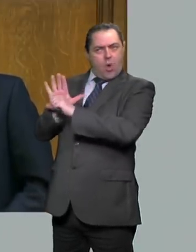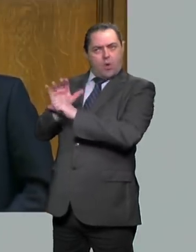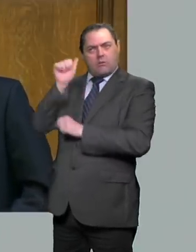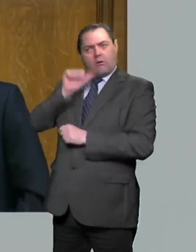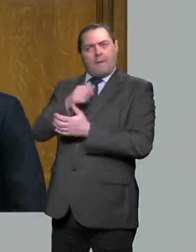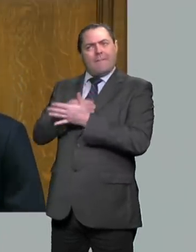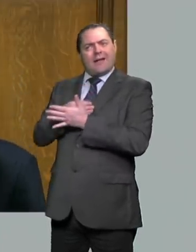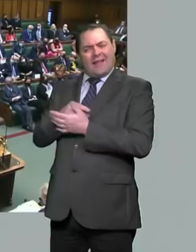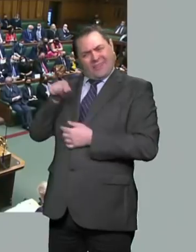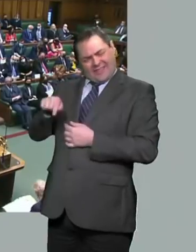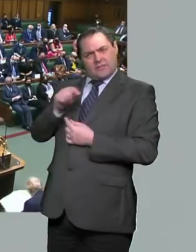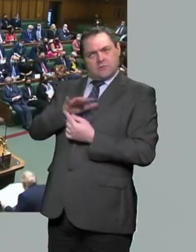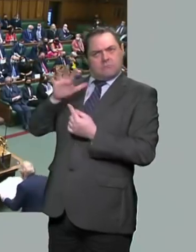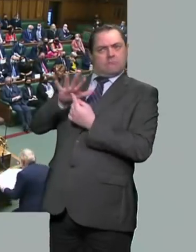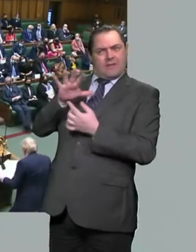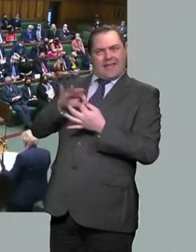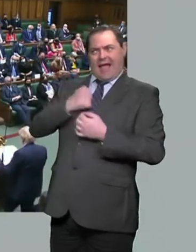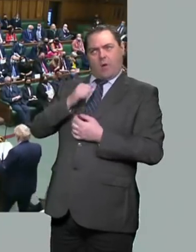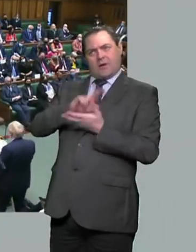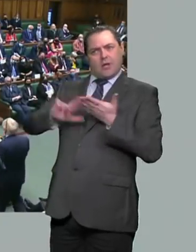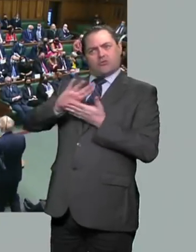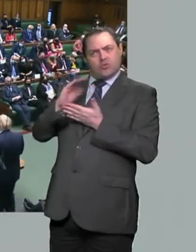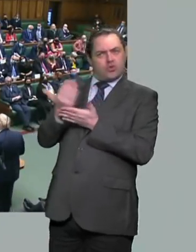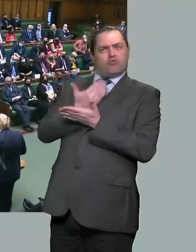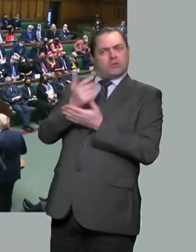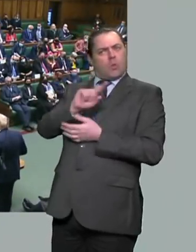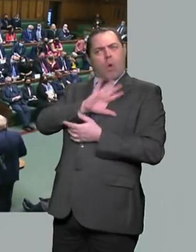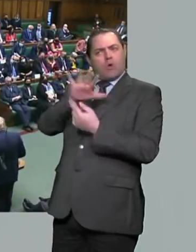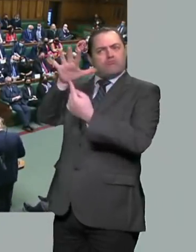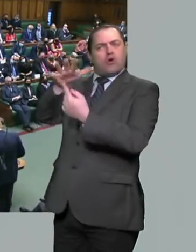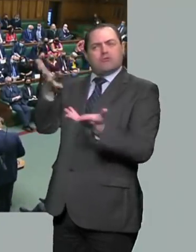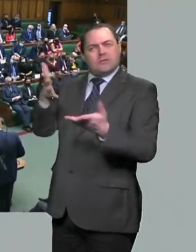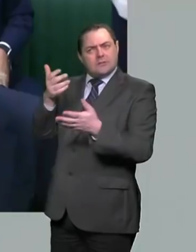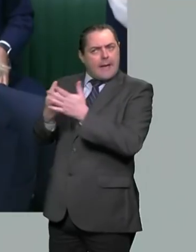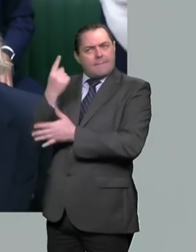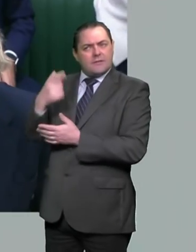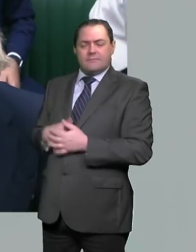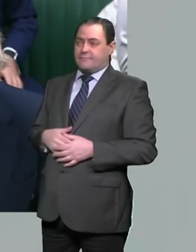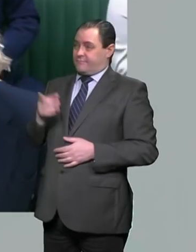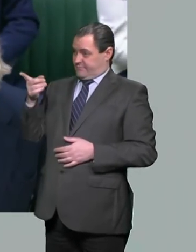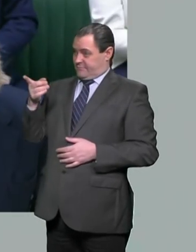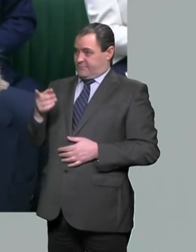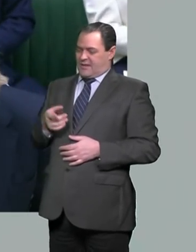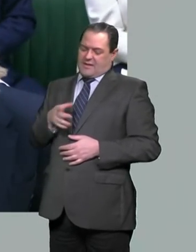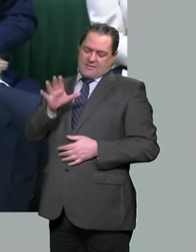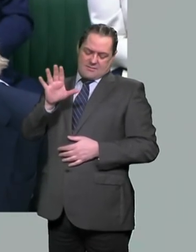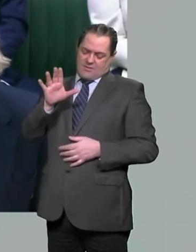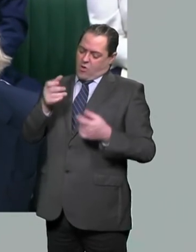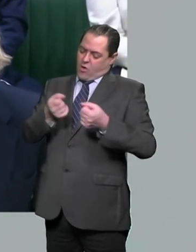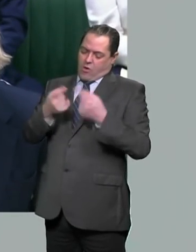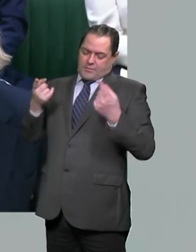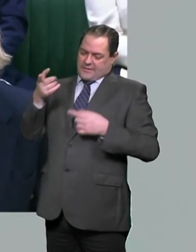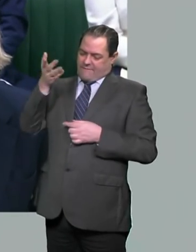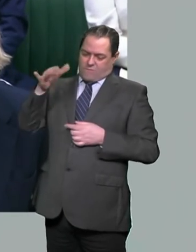national security? Prime Minister. Mr. Speaker, contrary to some of the myths that are peddled,